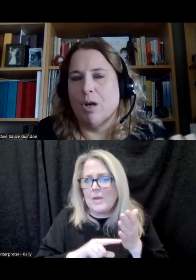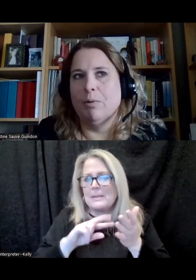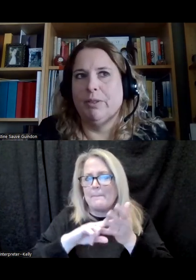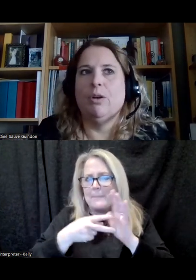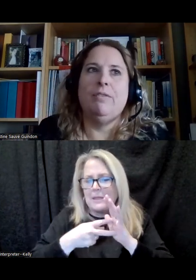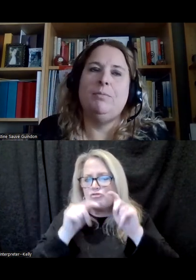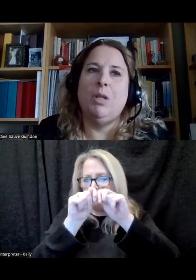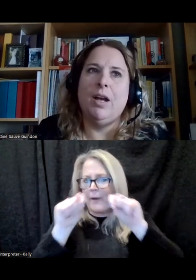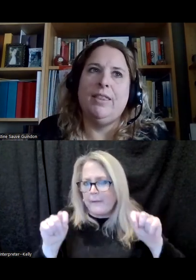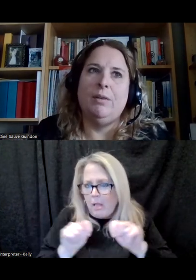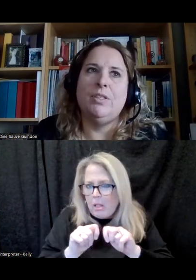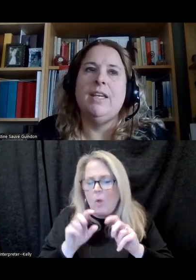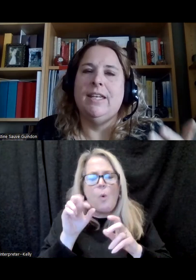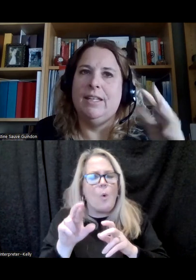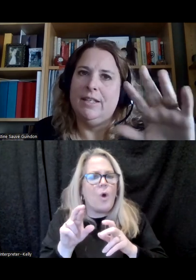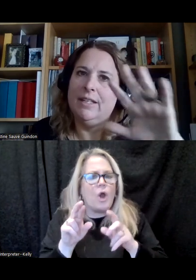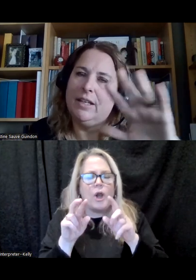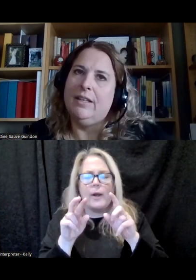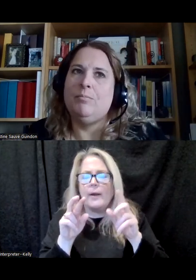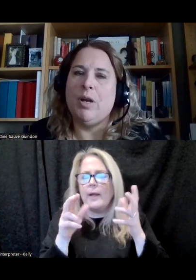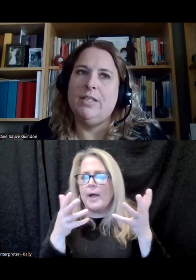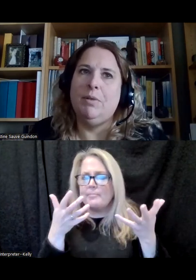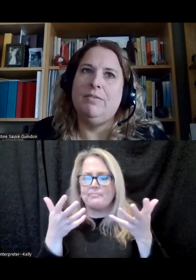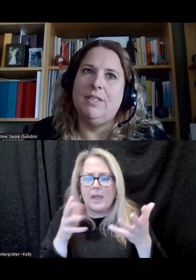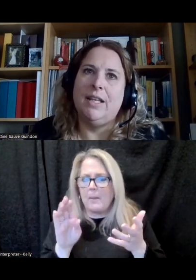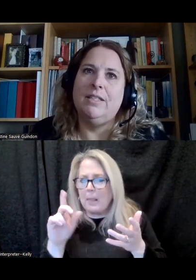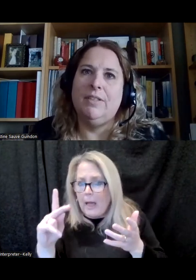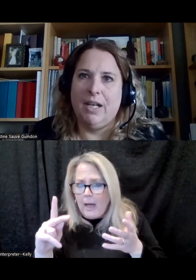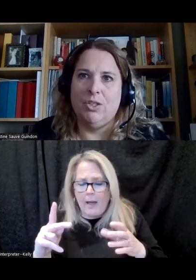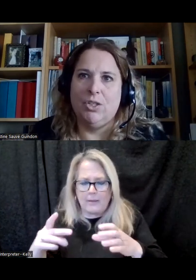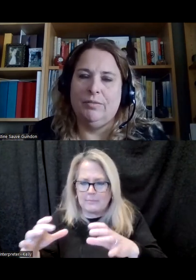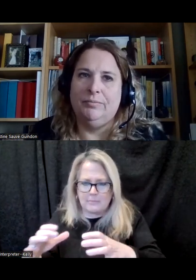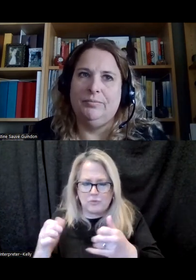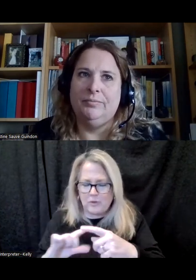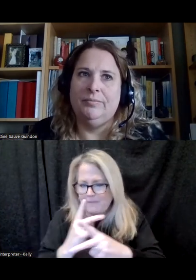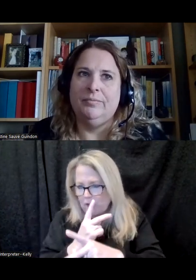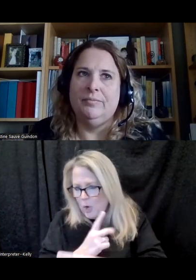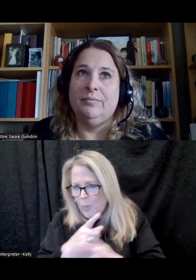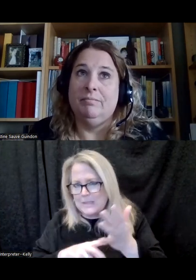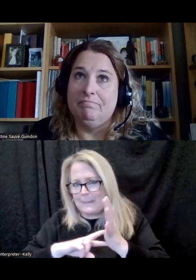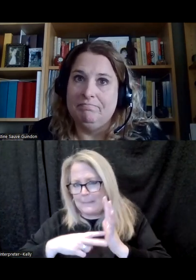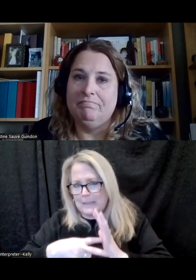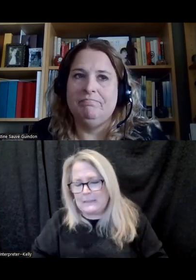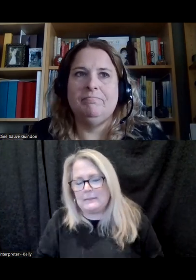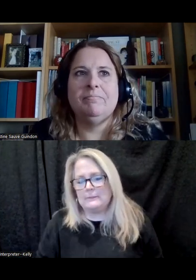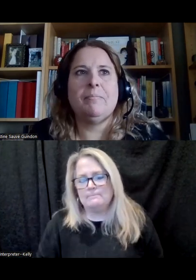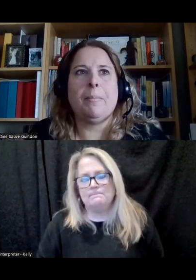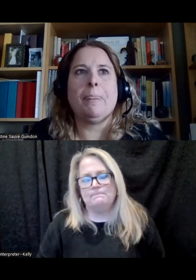triangle, probably, or this block that was in proximity of the sense of touch.